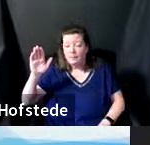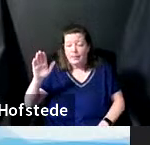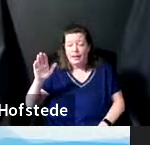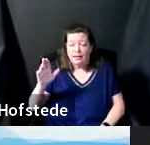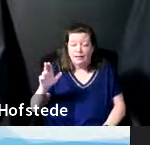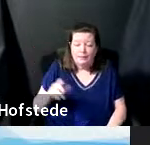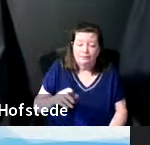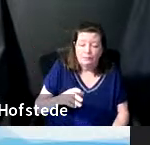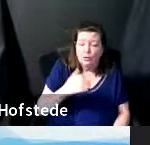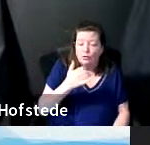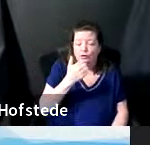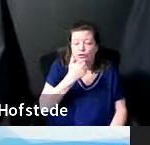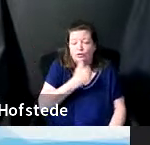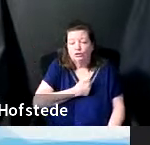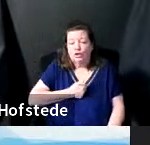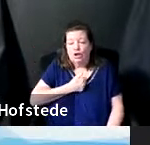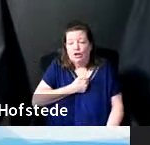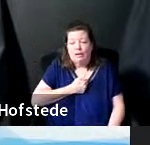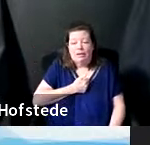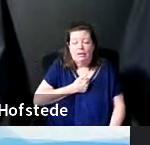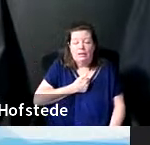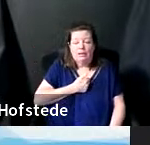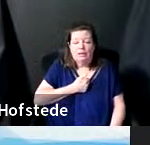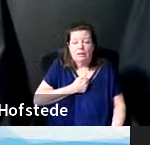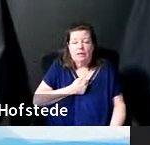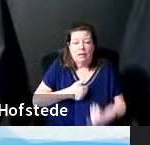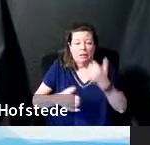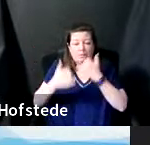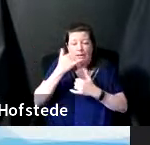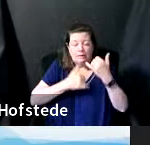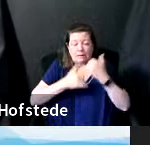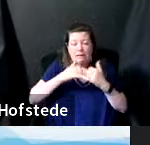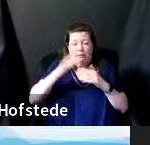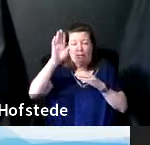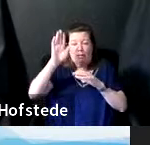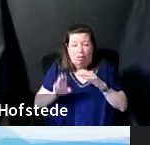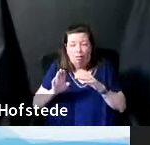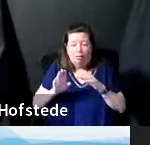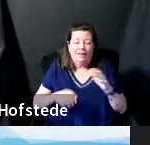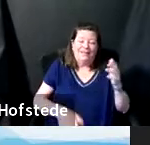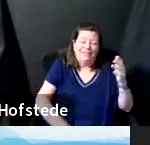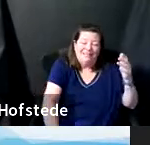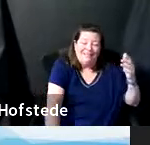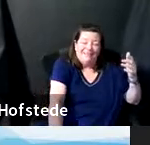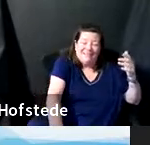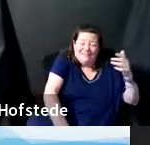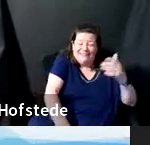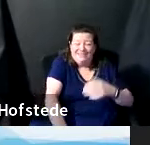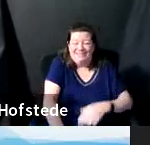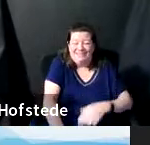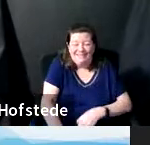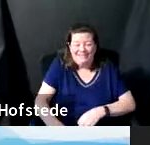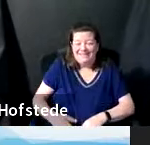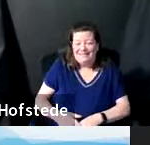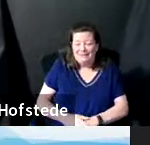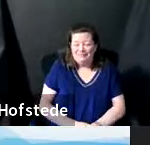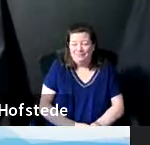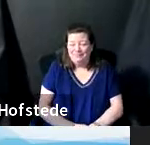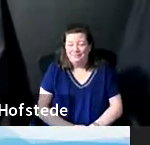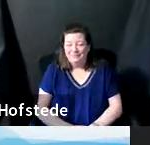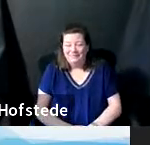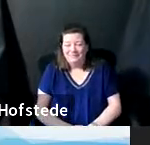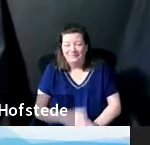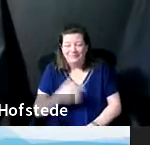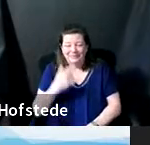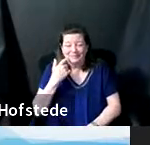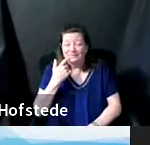No, I'm just messing up clicks. Oh, okay. Well, I want to give you the space if you do. Okay. All right.